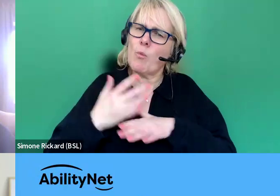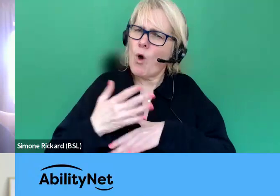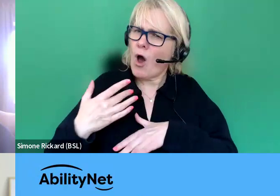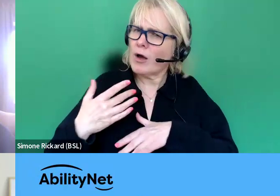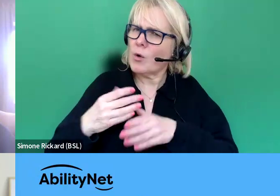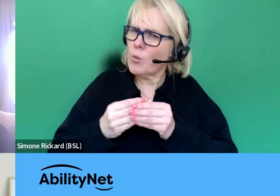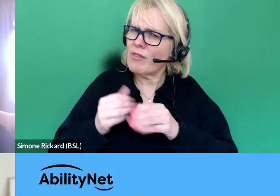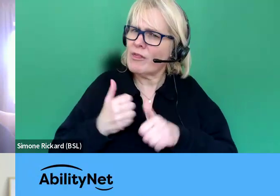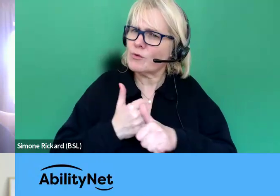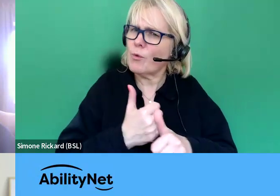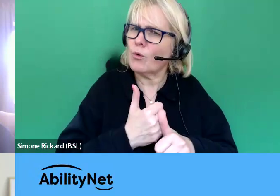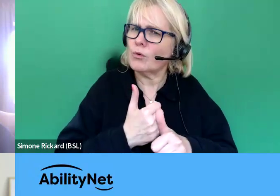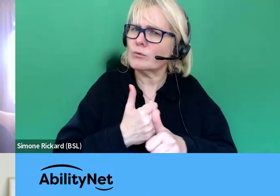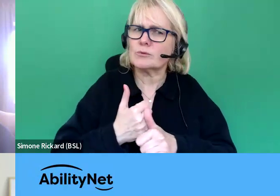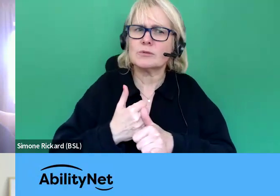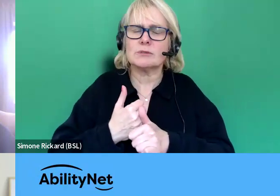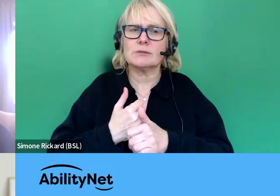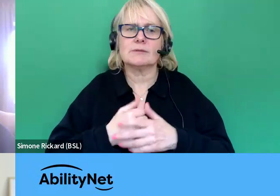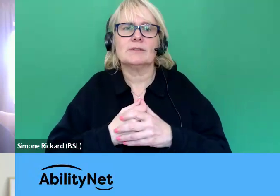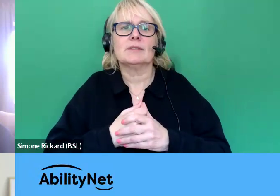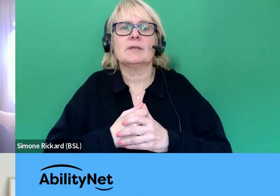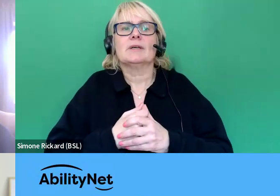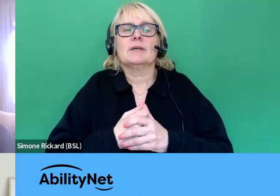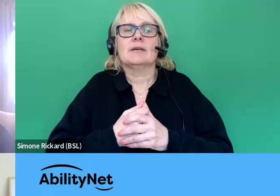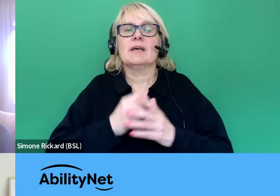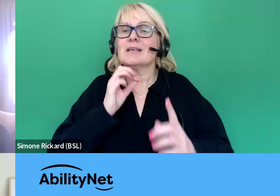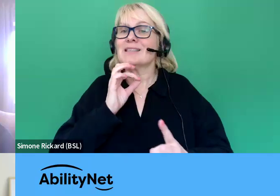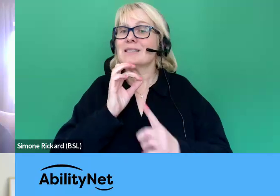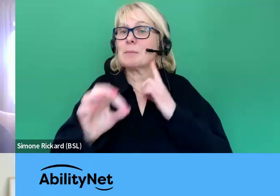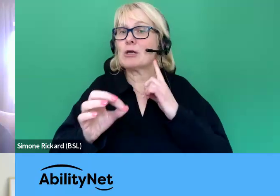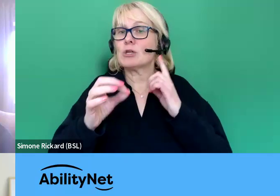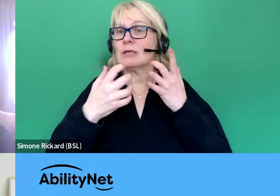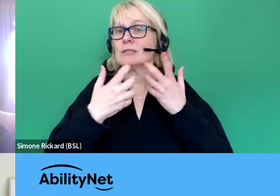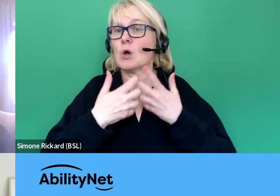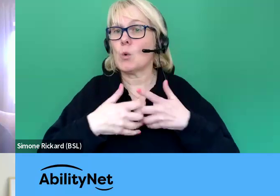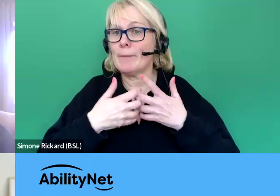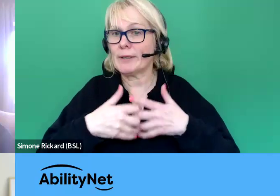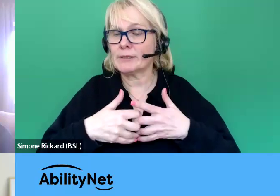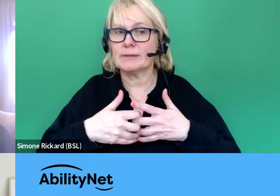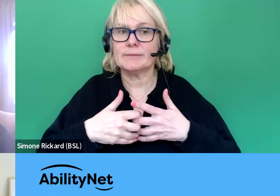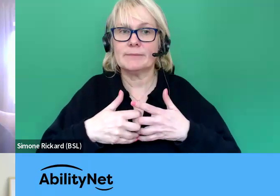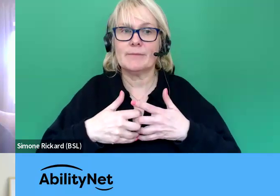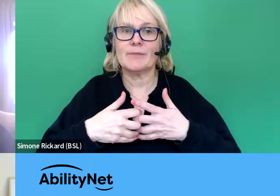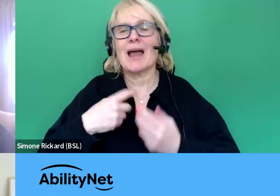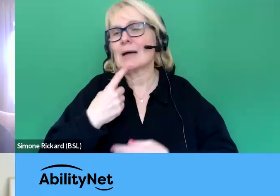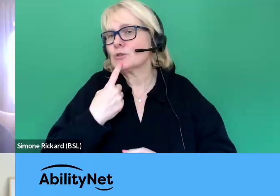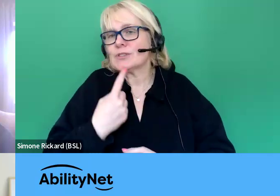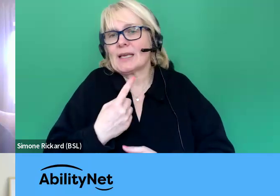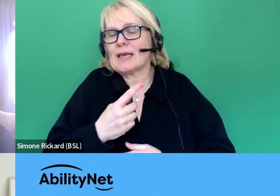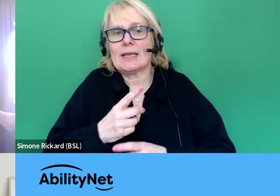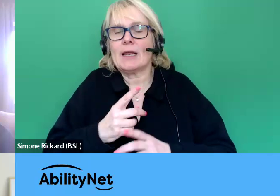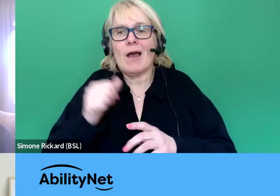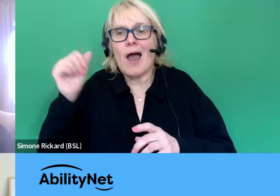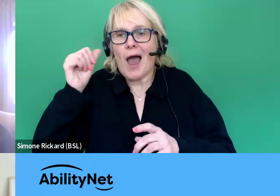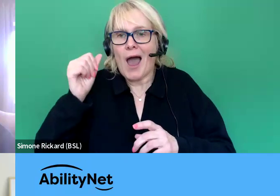So what can you get from Access to Work? The first category is specialist equipment, but I'm just mentioning this one because I know